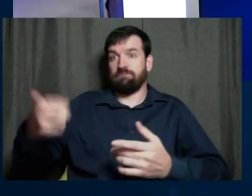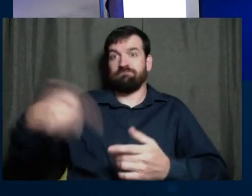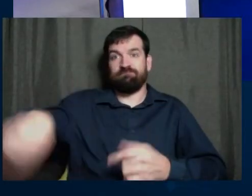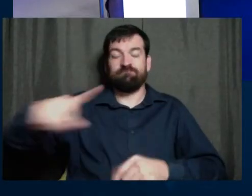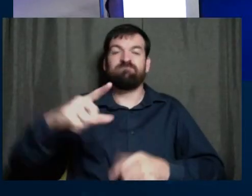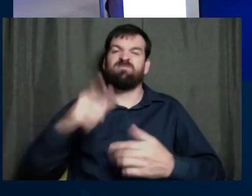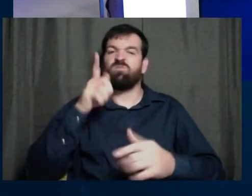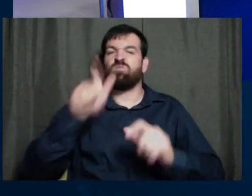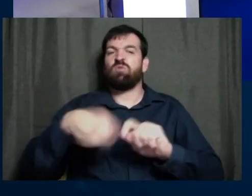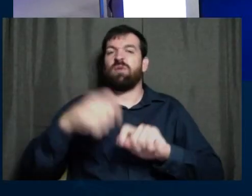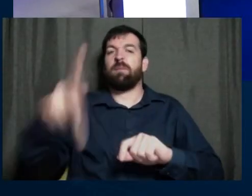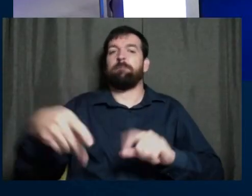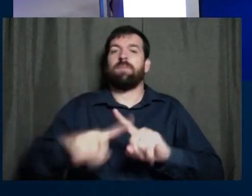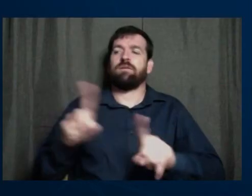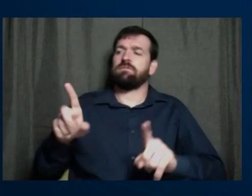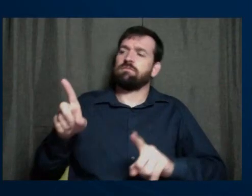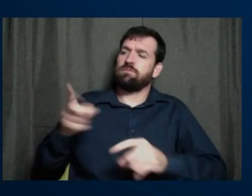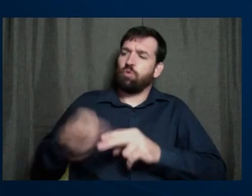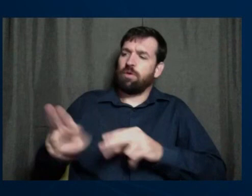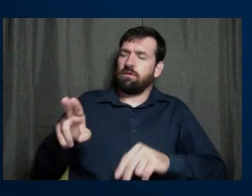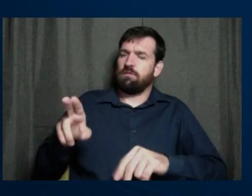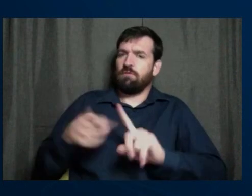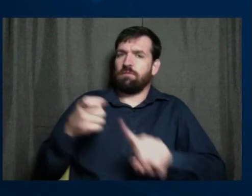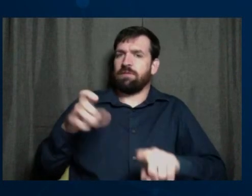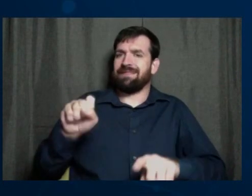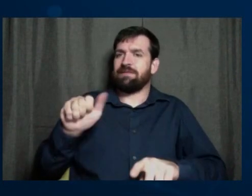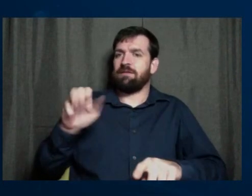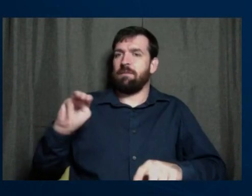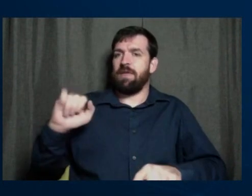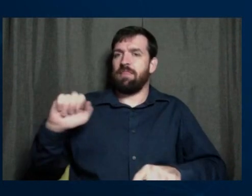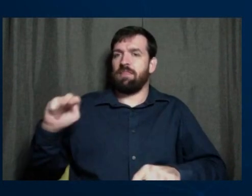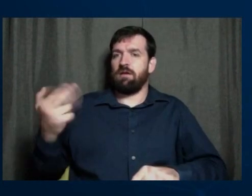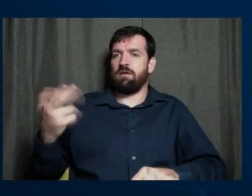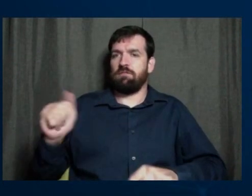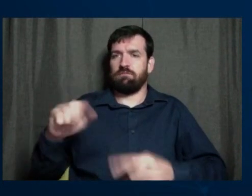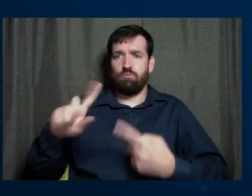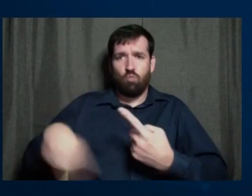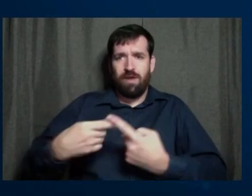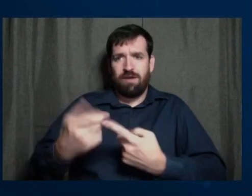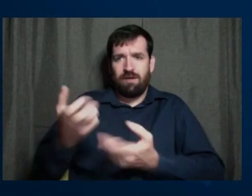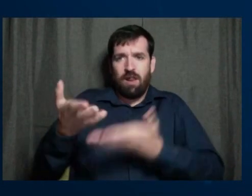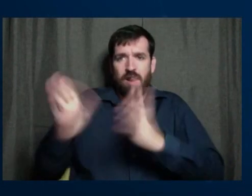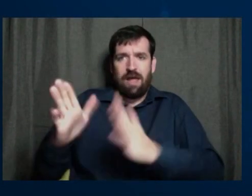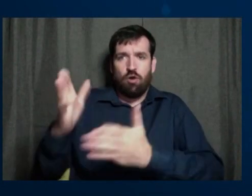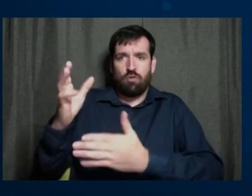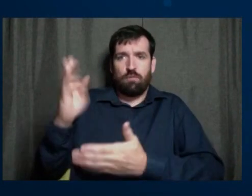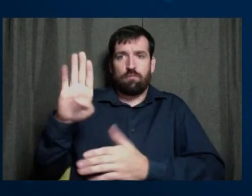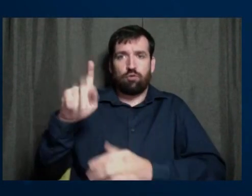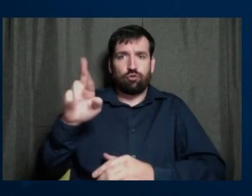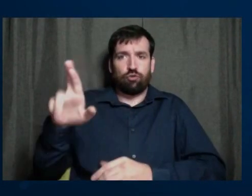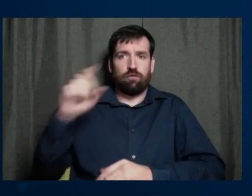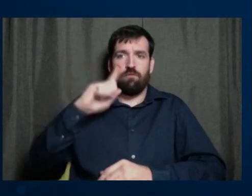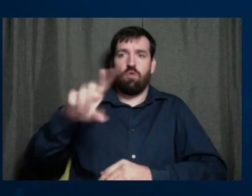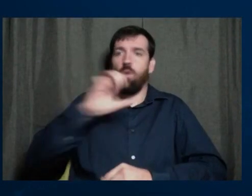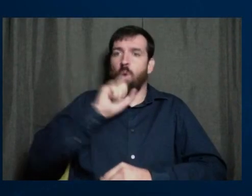Dr. Hawkinson, quick question from Samantha. She wrote in, when will they allow boosters for teens under 18? My daughter was vaccinated in